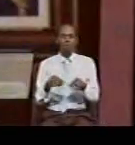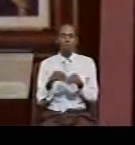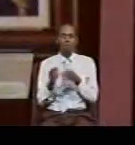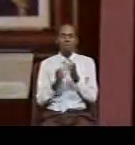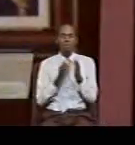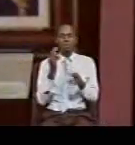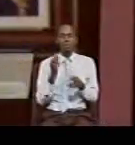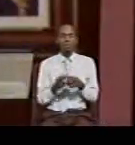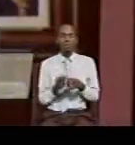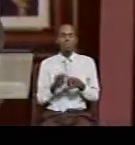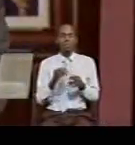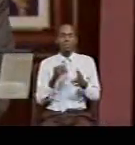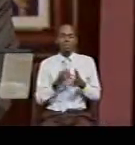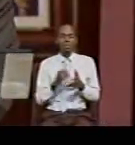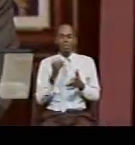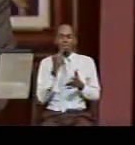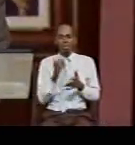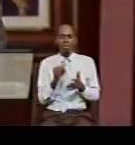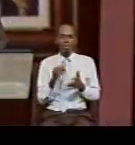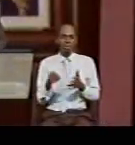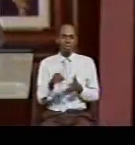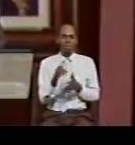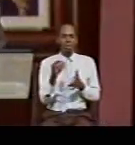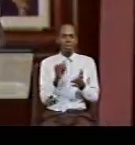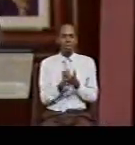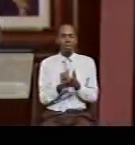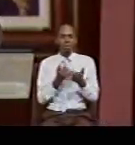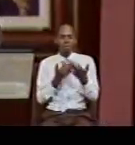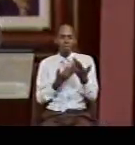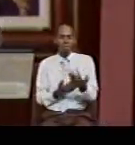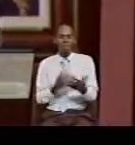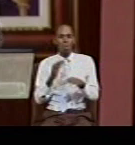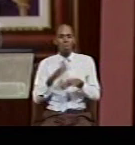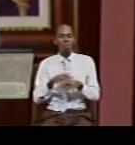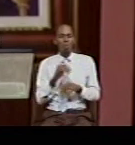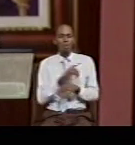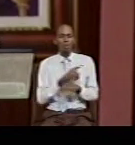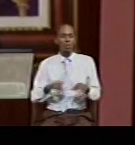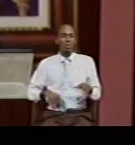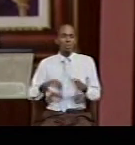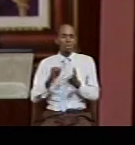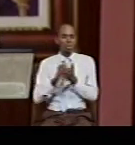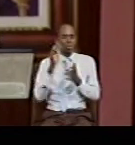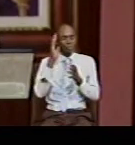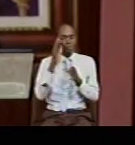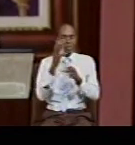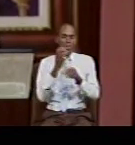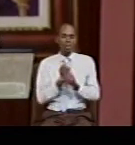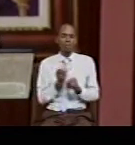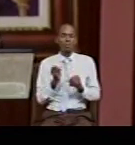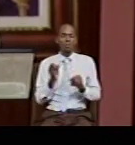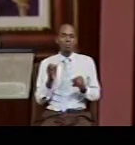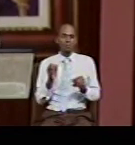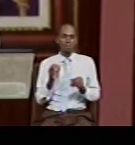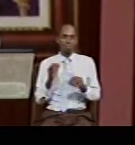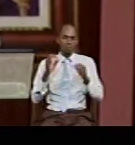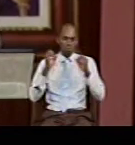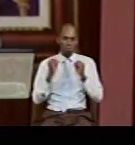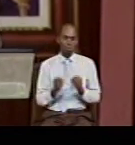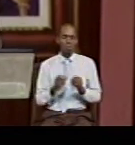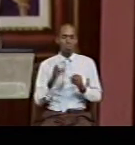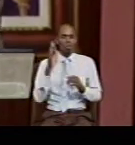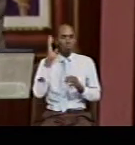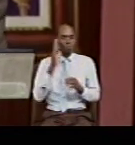but they that wait upon the Lord shall renew their strength. They shall mount